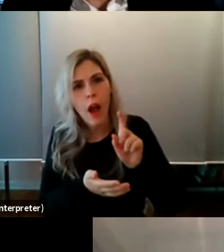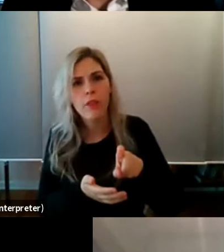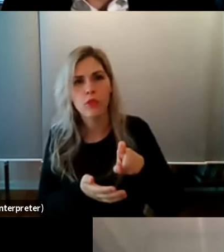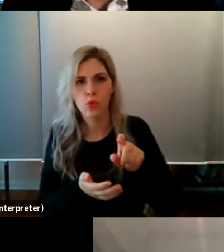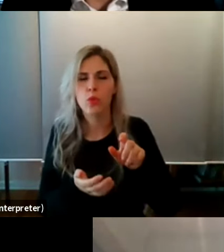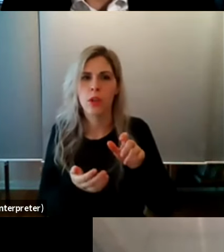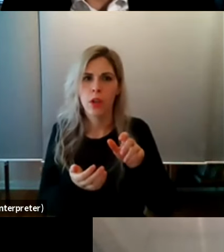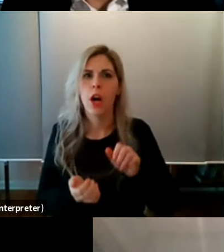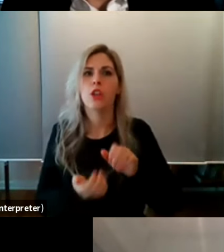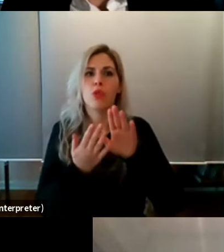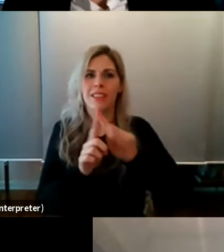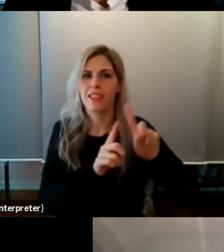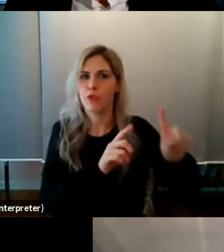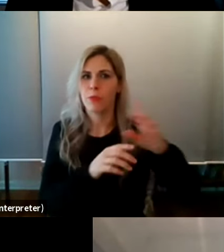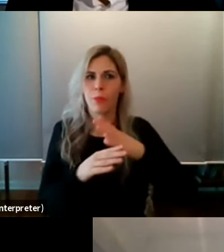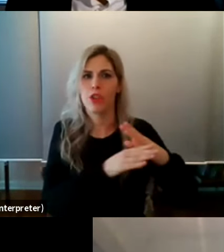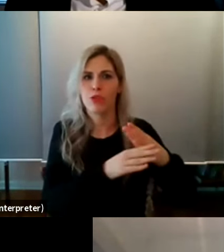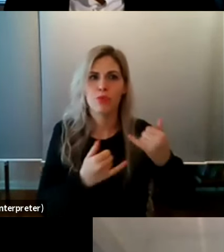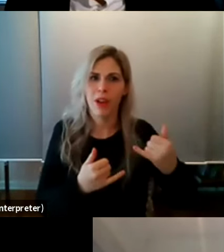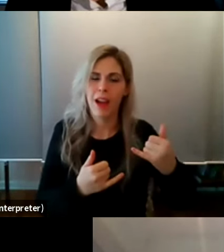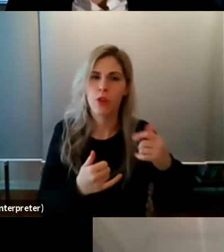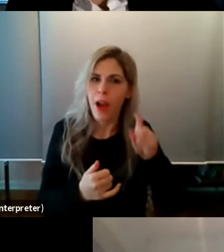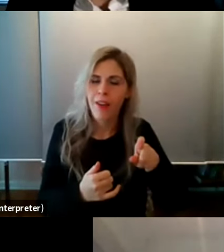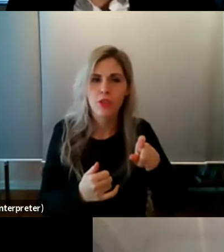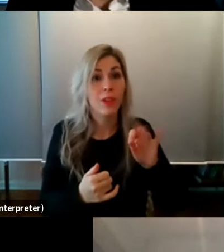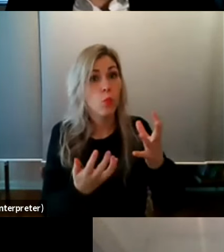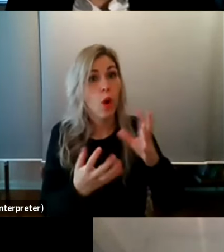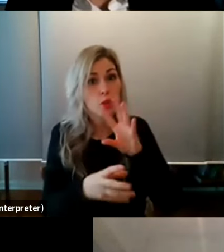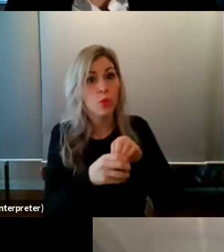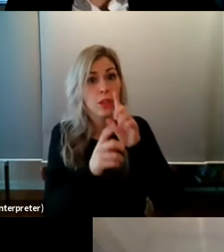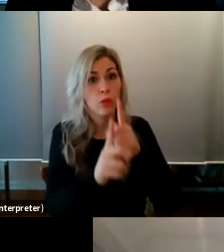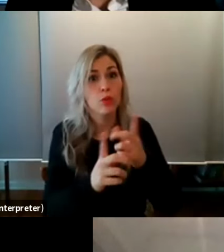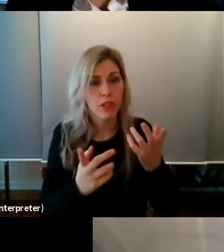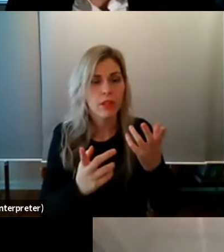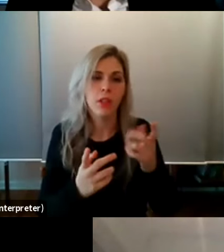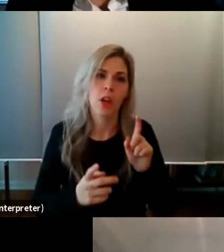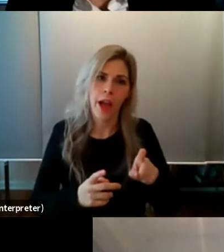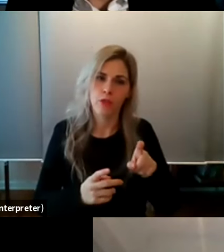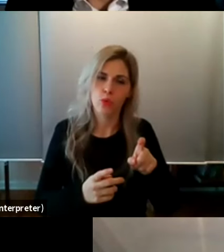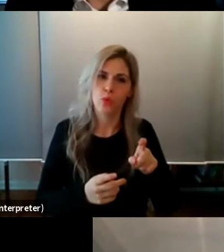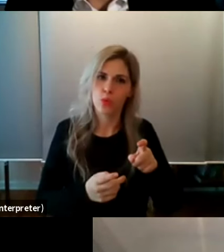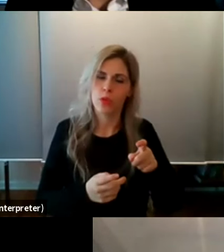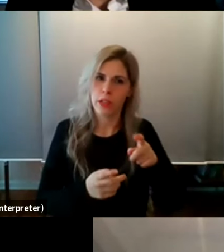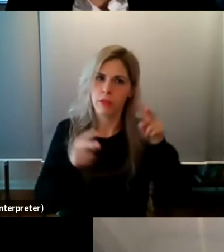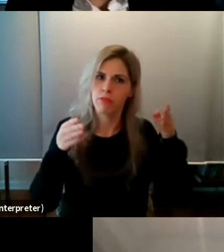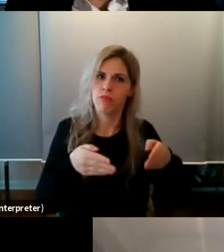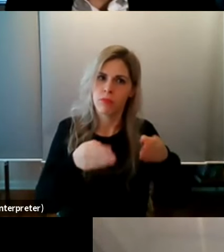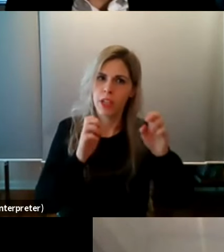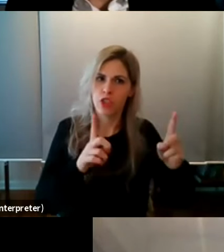Therefore, DPOs has to find the right stakeholders and key